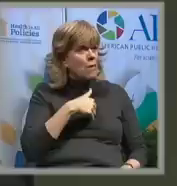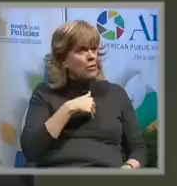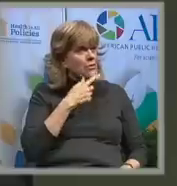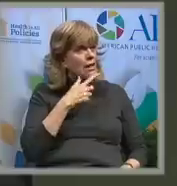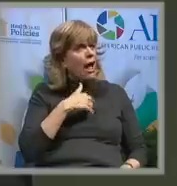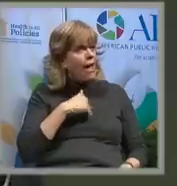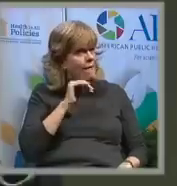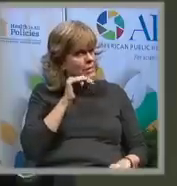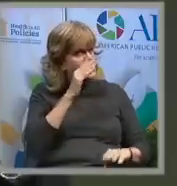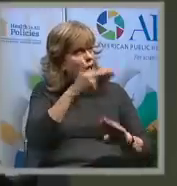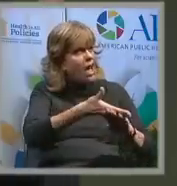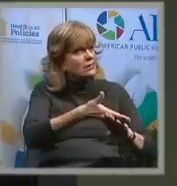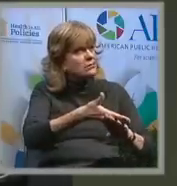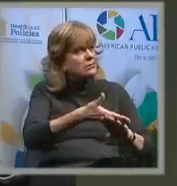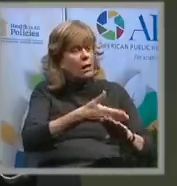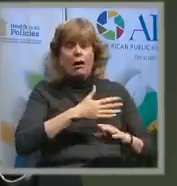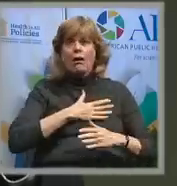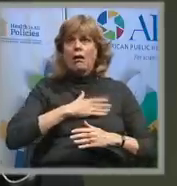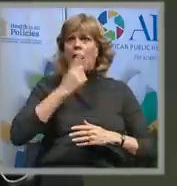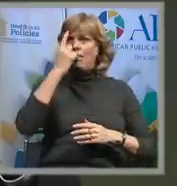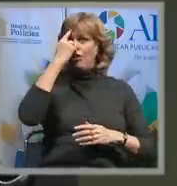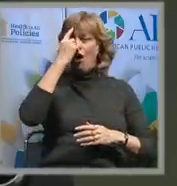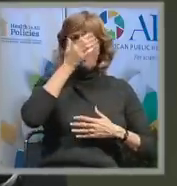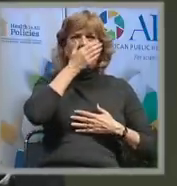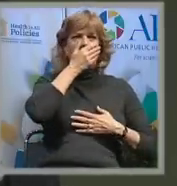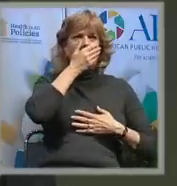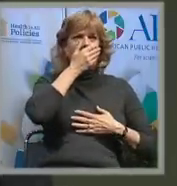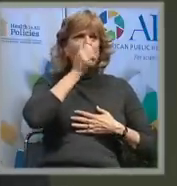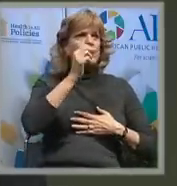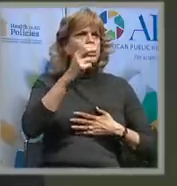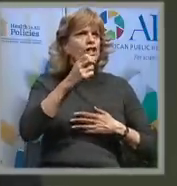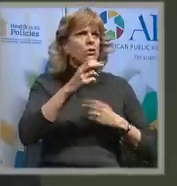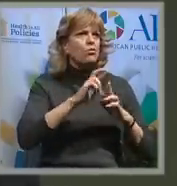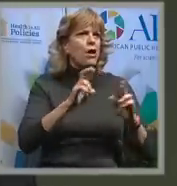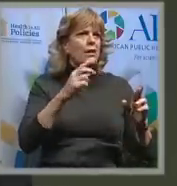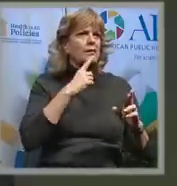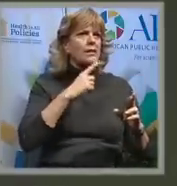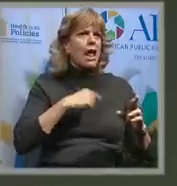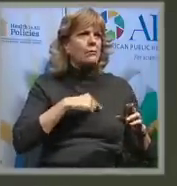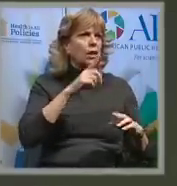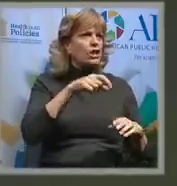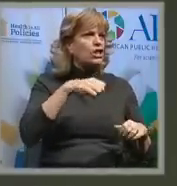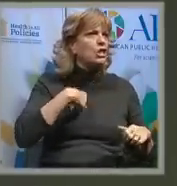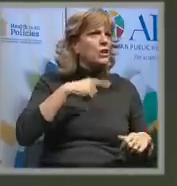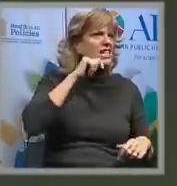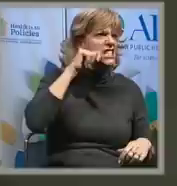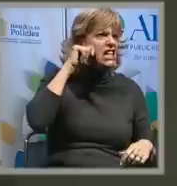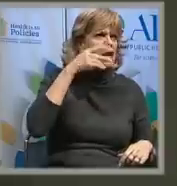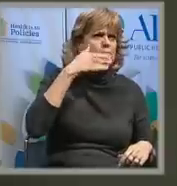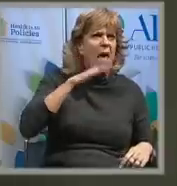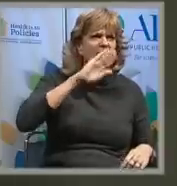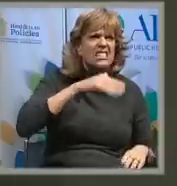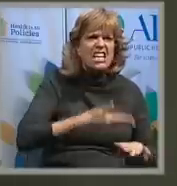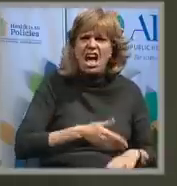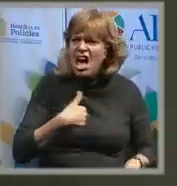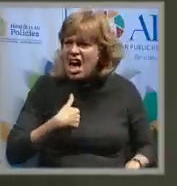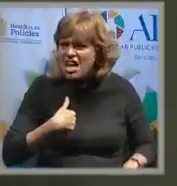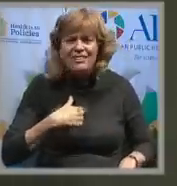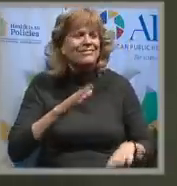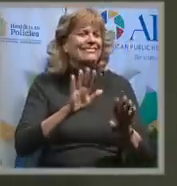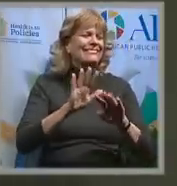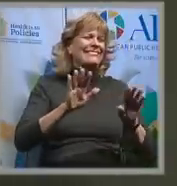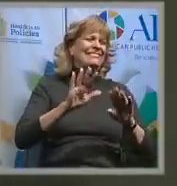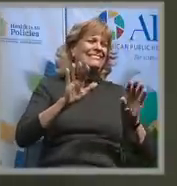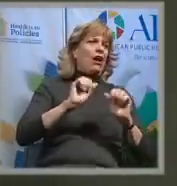son. And all of a sudden, my thought was, she's about to tell me she had a kid and she's a teenager and she's just now telling me about it.